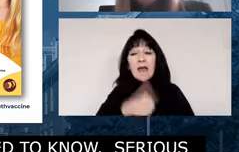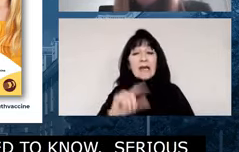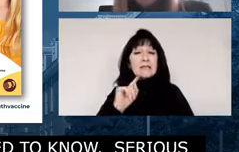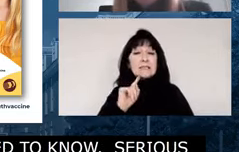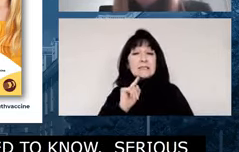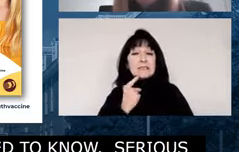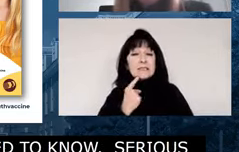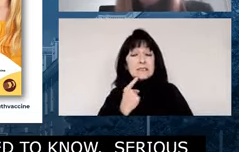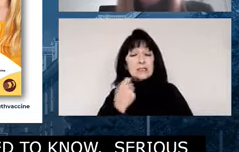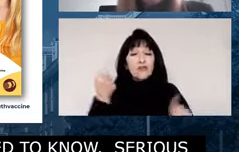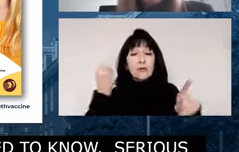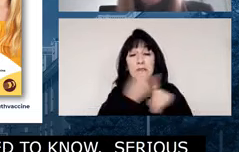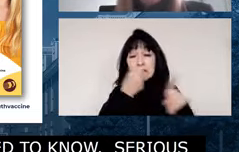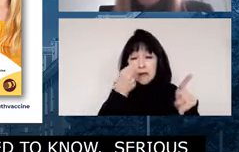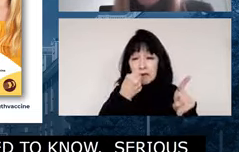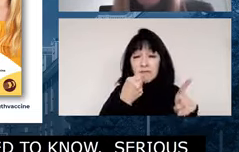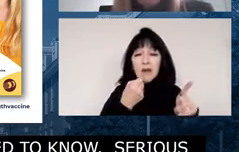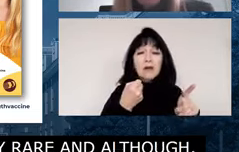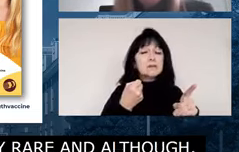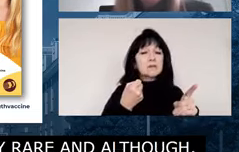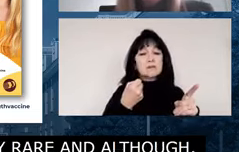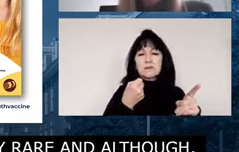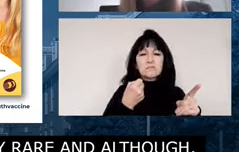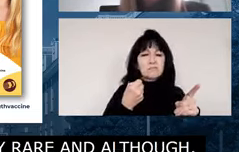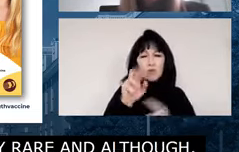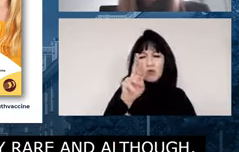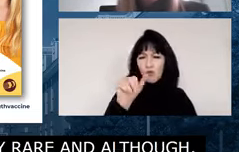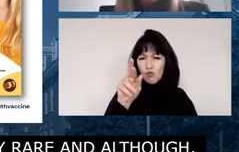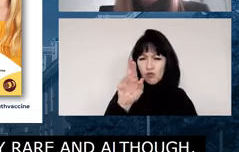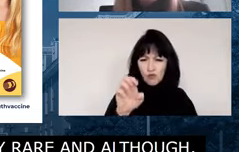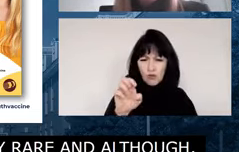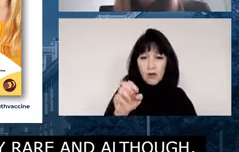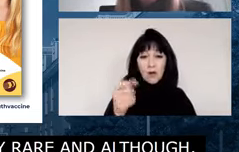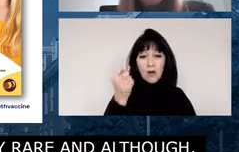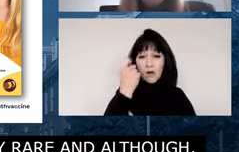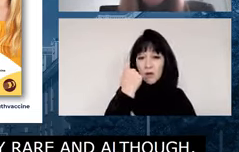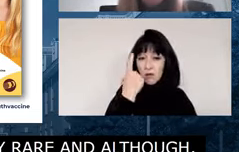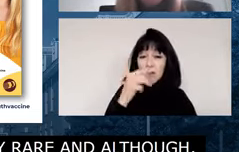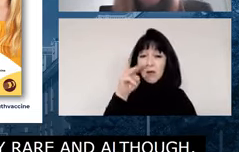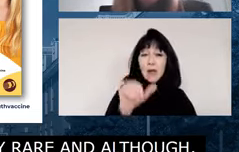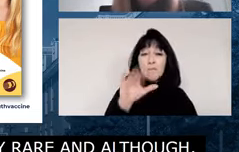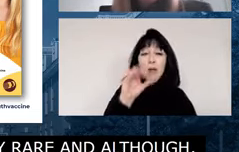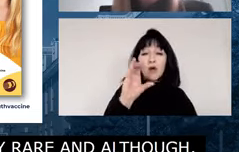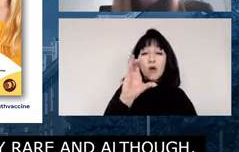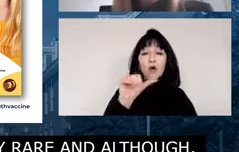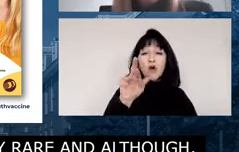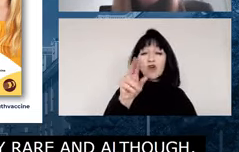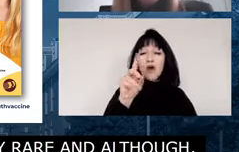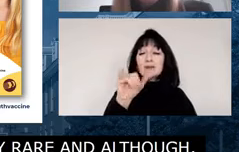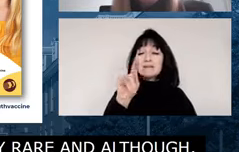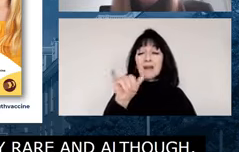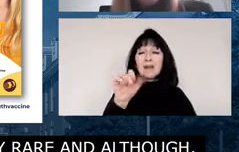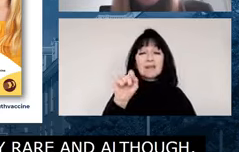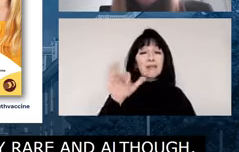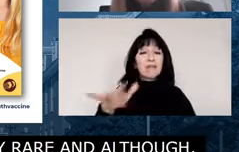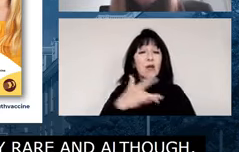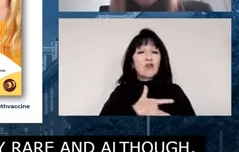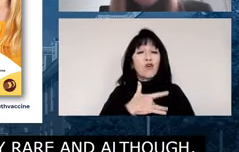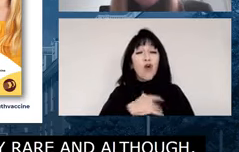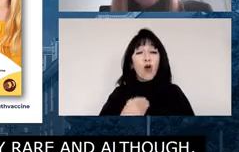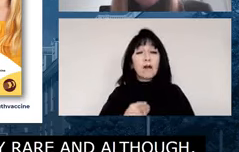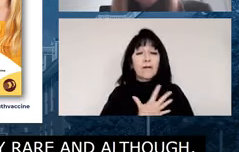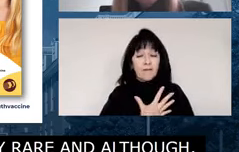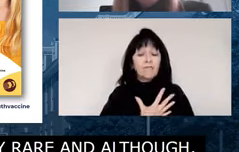concern about myocarditis, it's extremely rare in both the 5